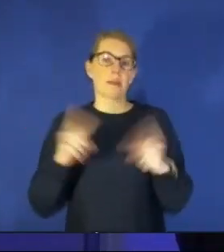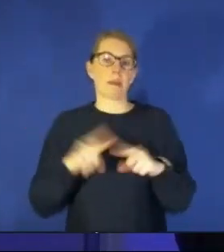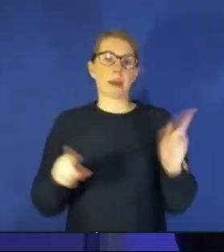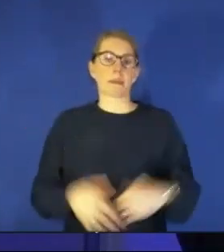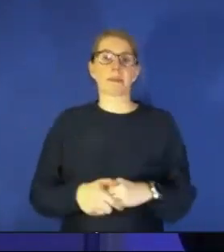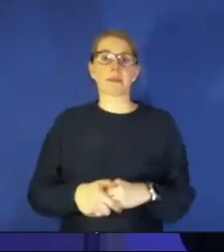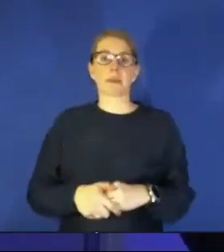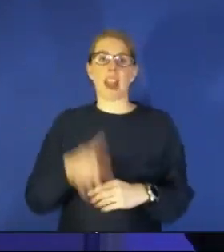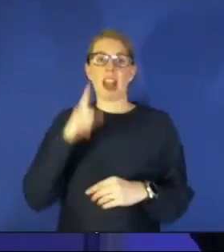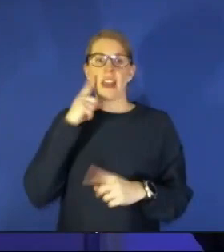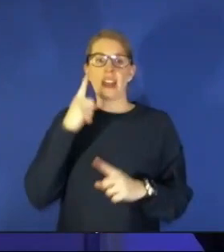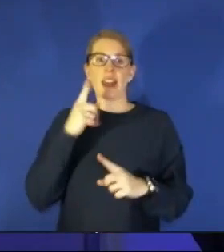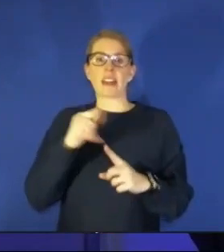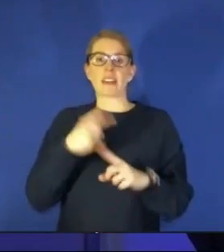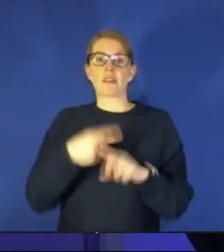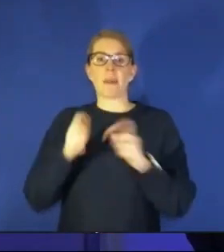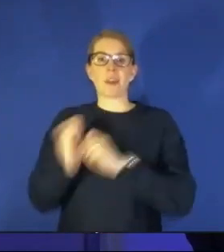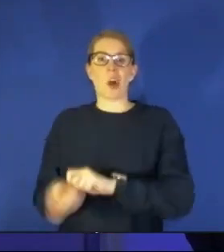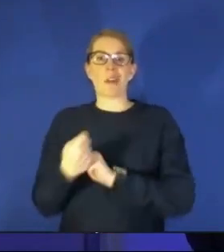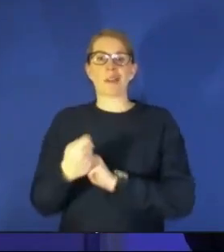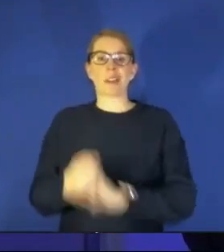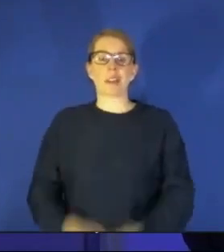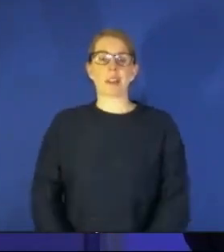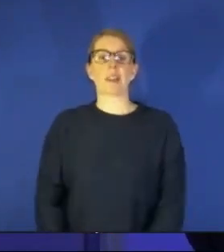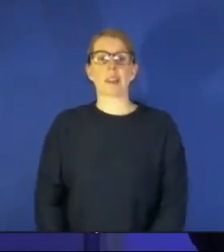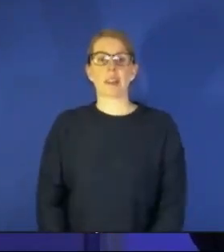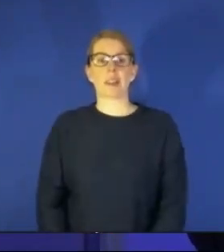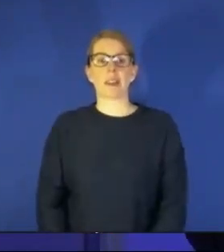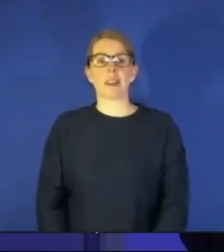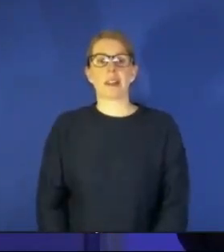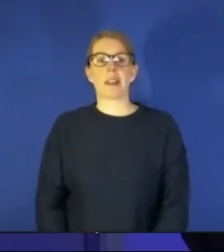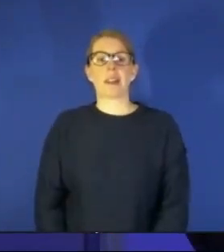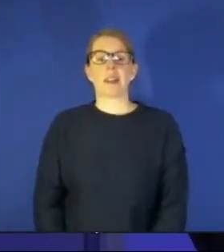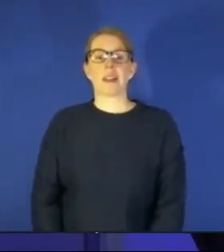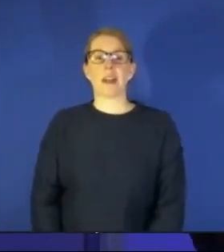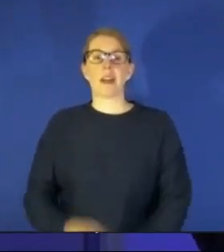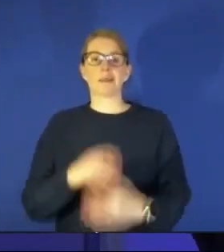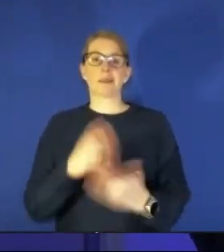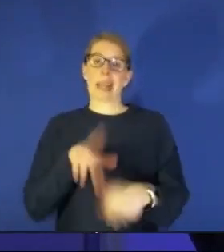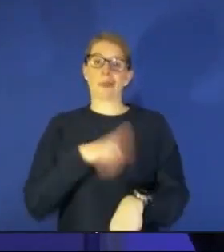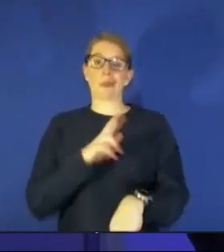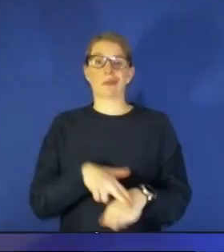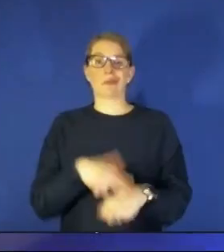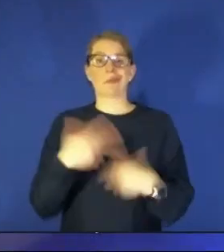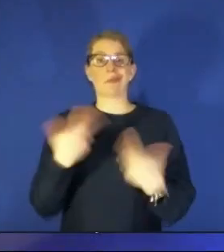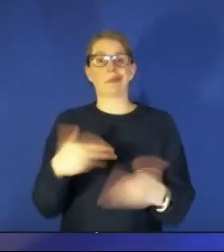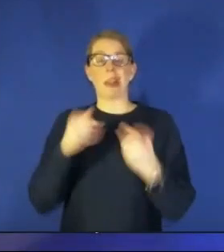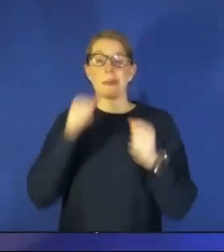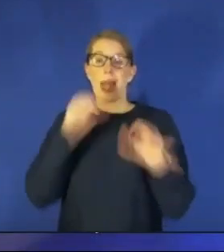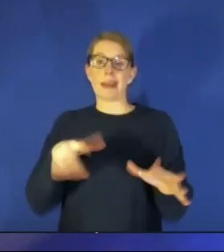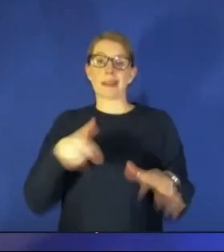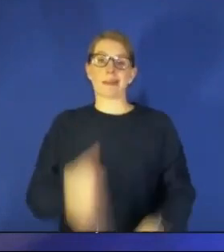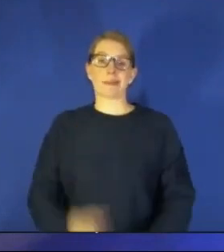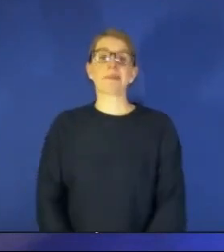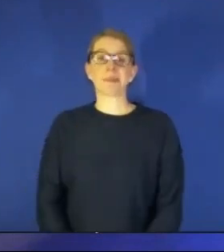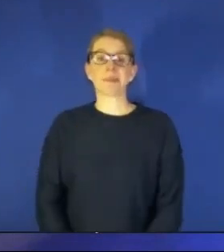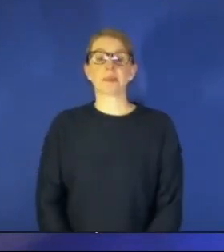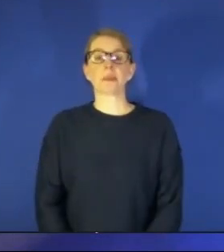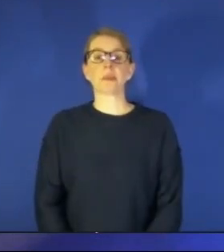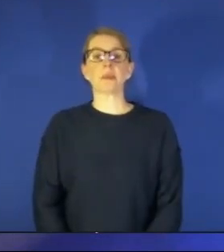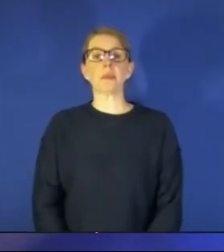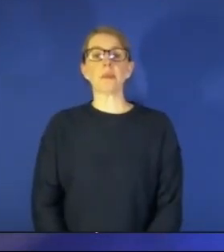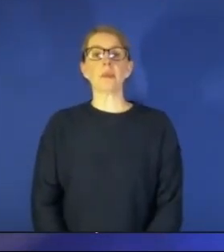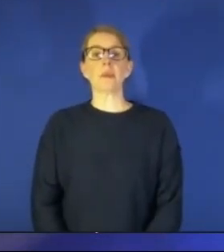golf. God, you're doing more than anything else. So all natural. Yeah, I'm pretty blessed at the moment. Okay, I do have a couple of